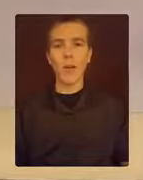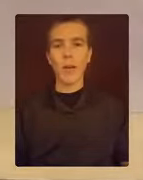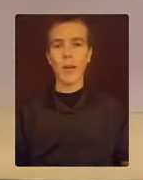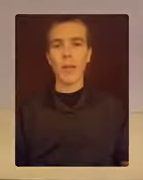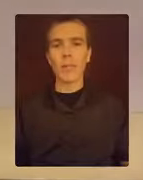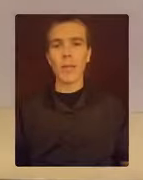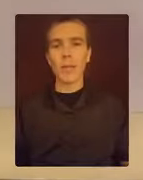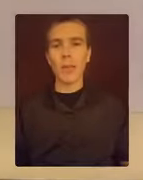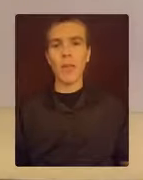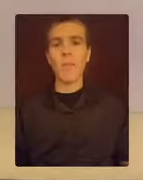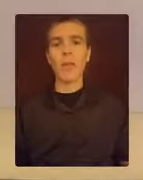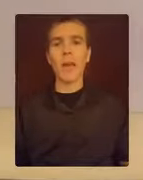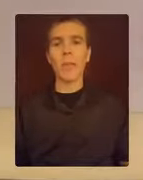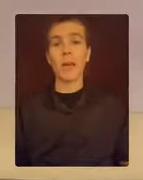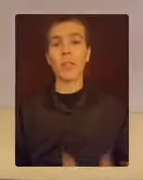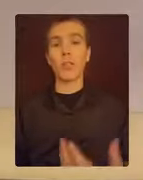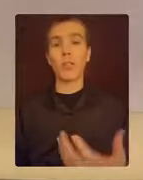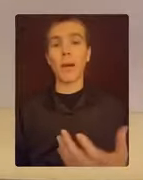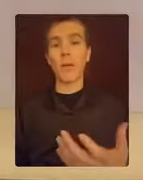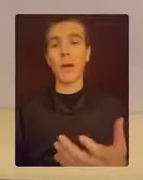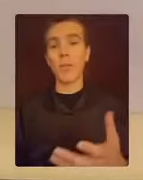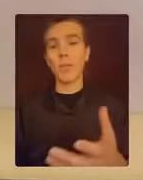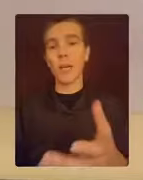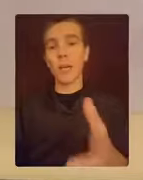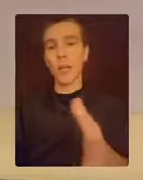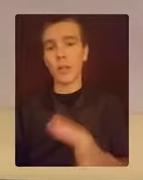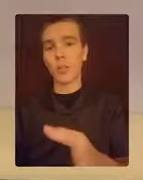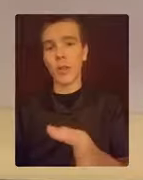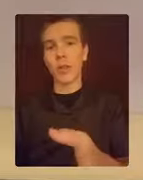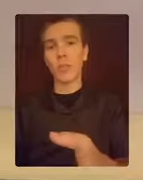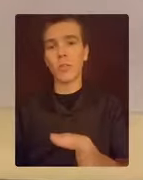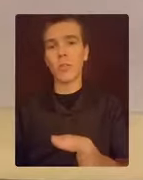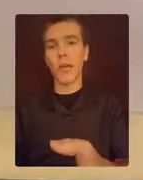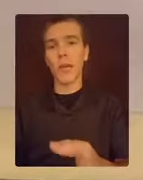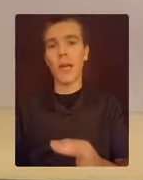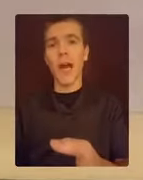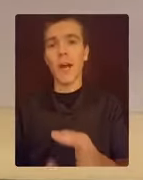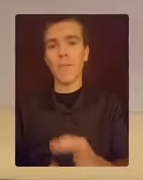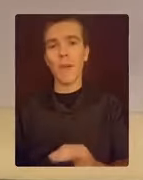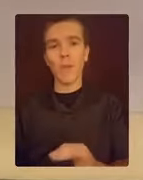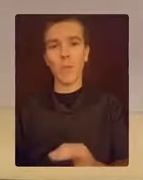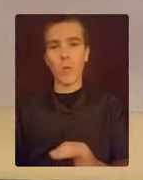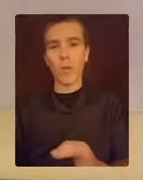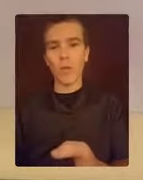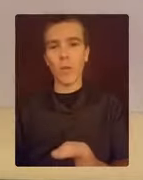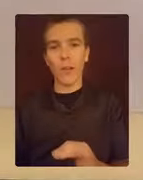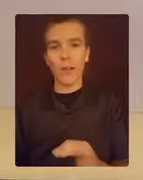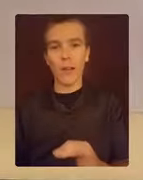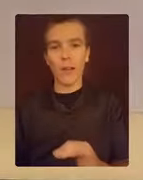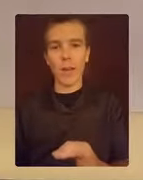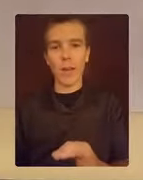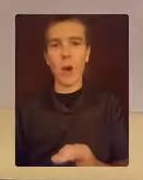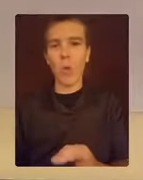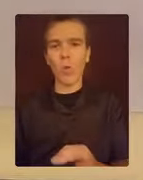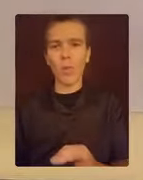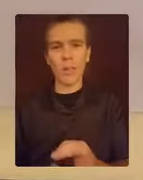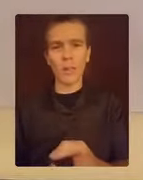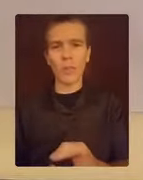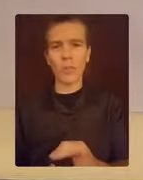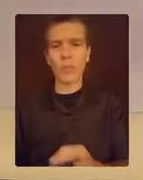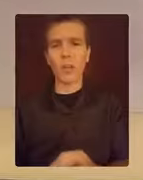there. I got to meet them, and when I reached out and shook hands with this man, I felt what felt like a